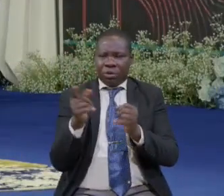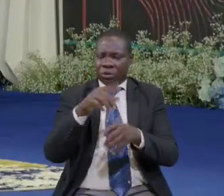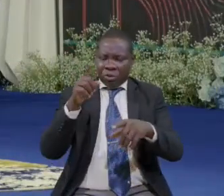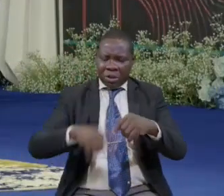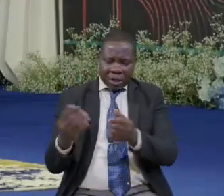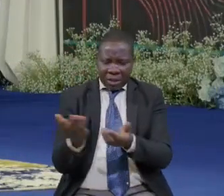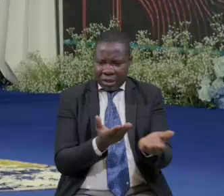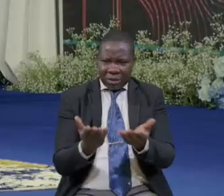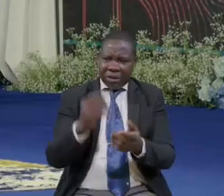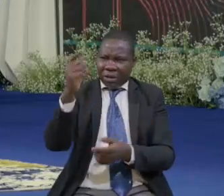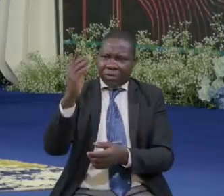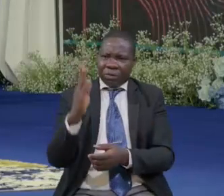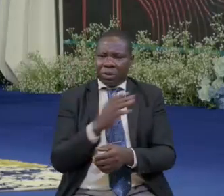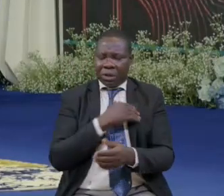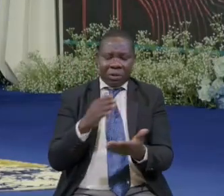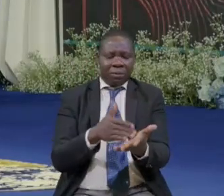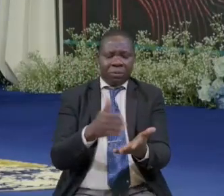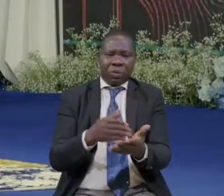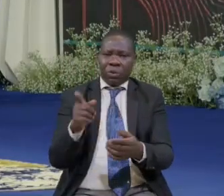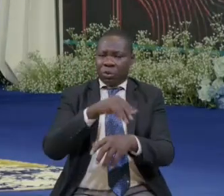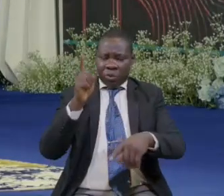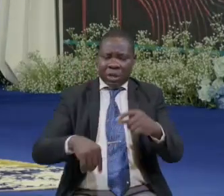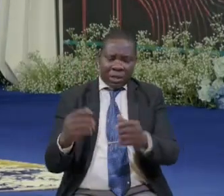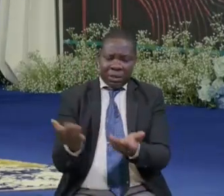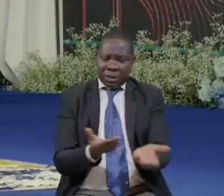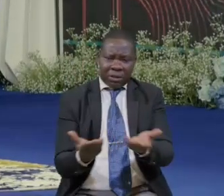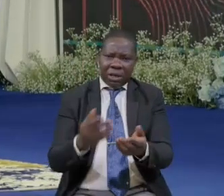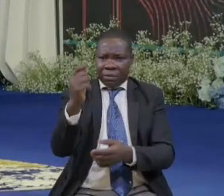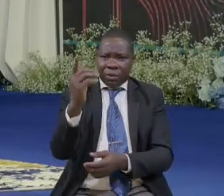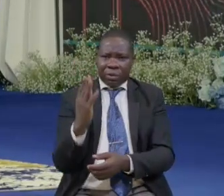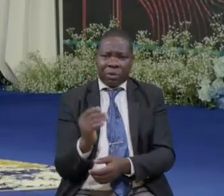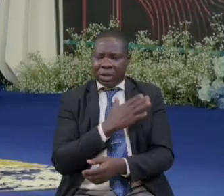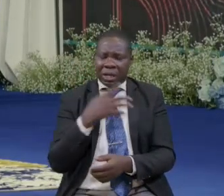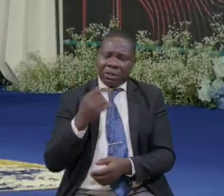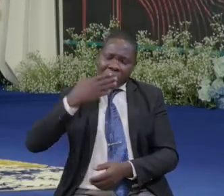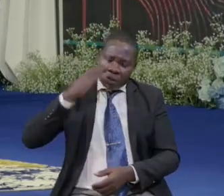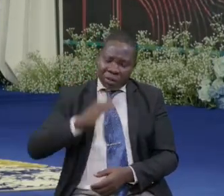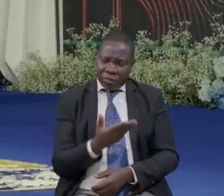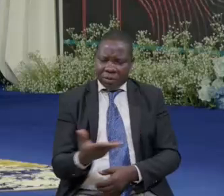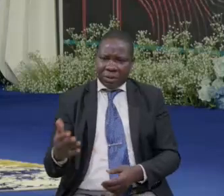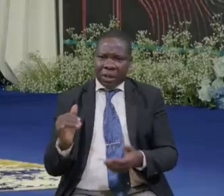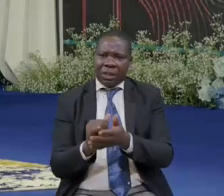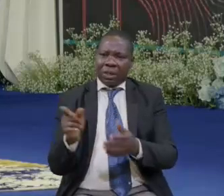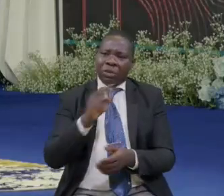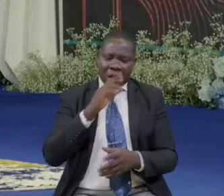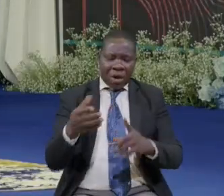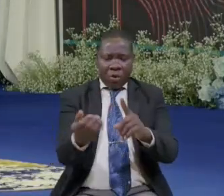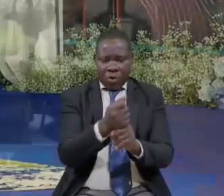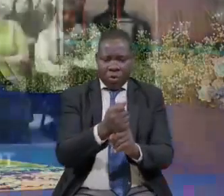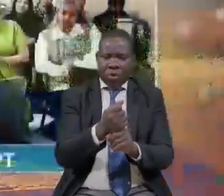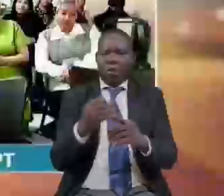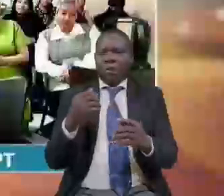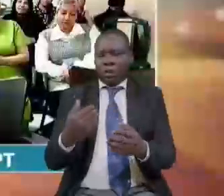mammon. You cannot serve God and the evil things you've been holding on to before. He says, when